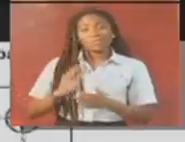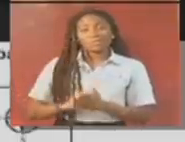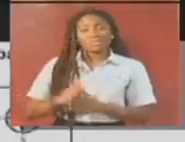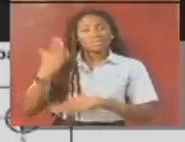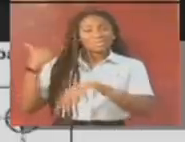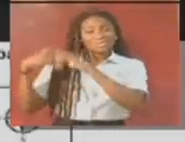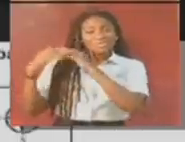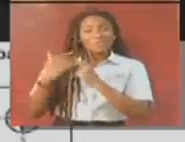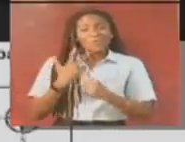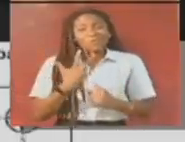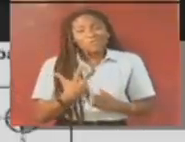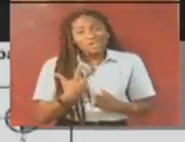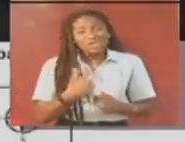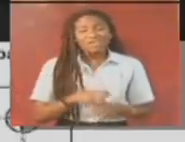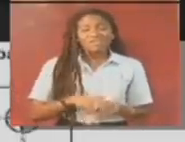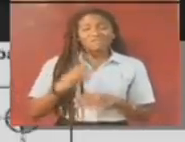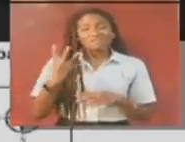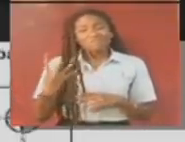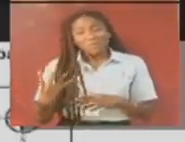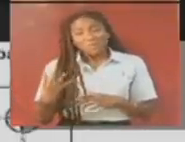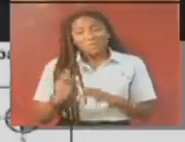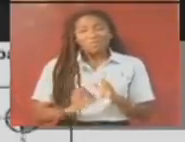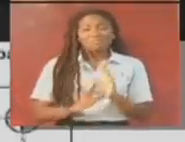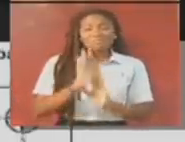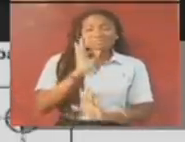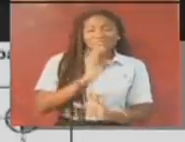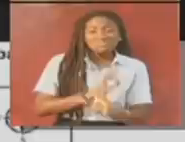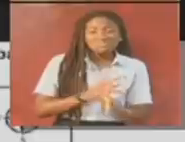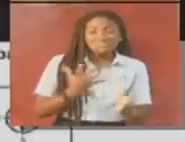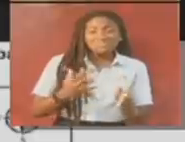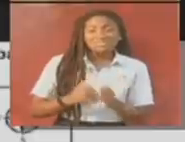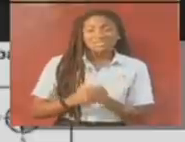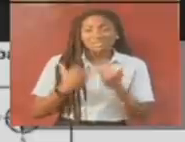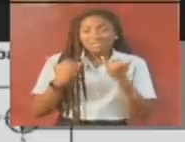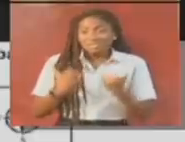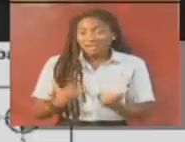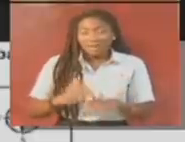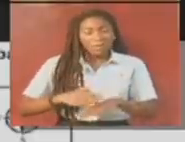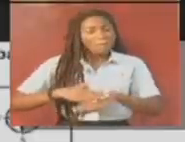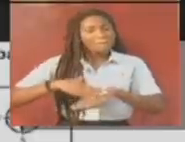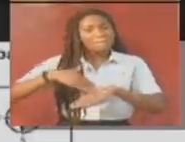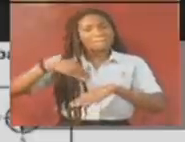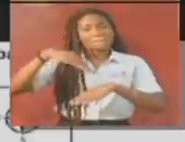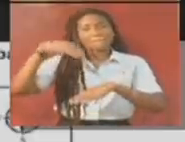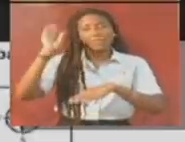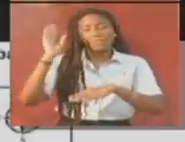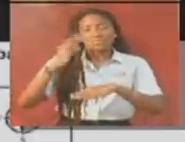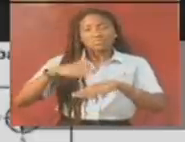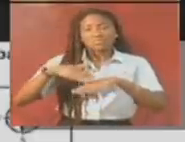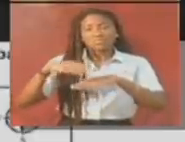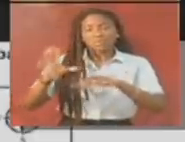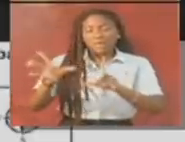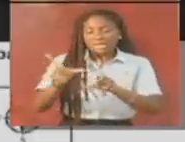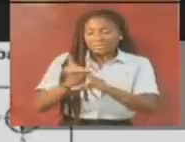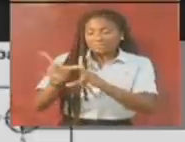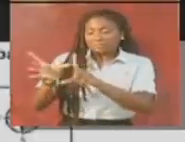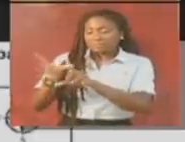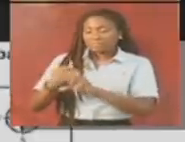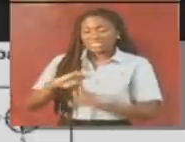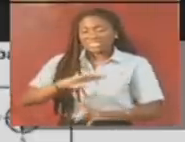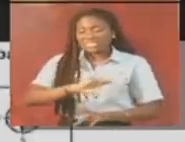3 and 4 in February and maybe 6 and 7 in March. But we will have more of that descriptive and